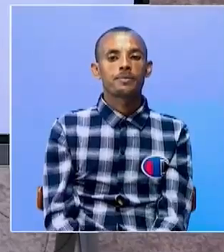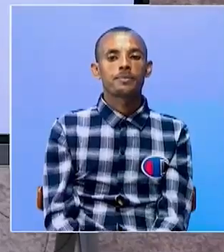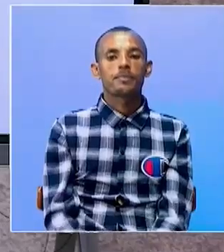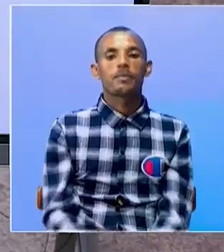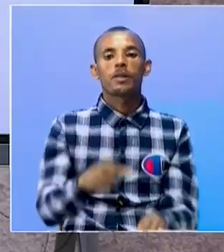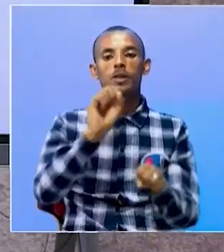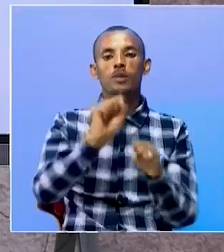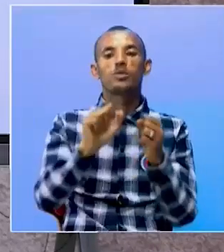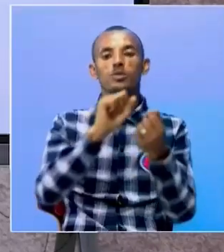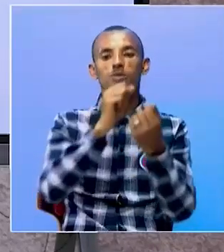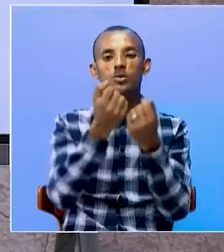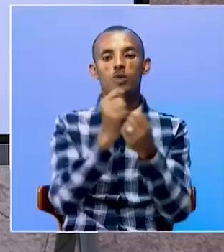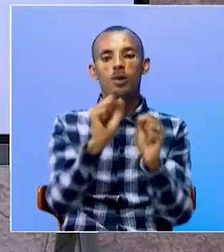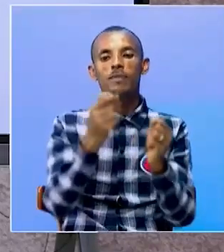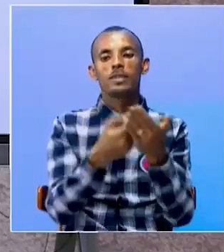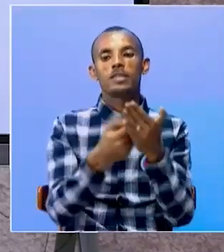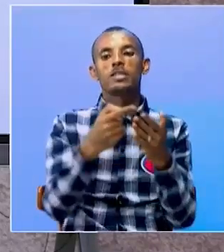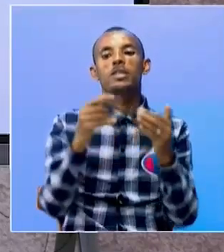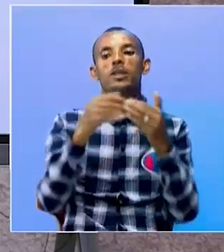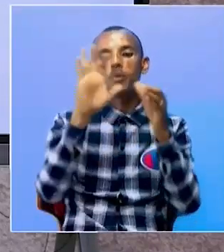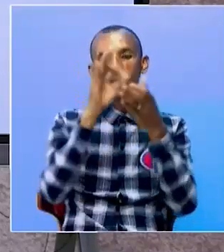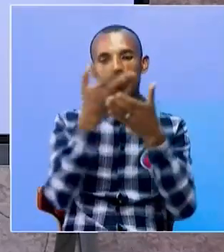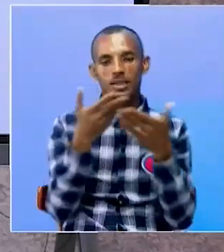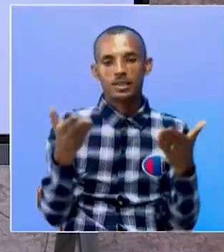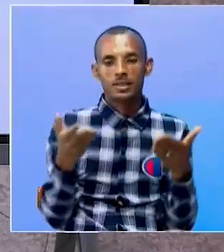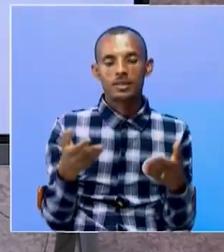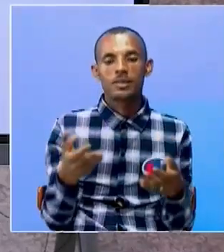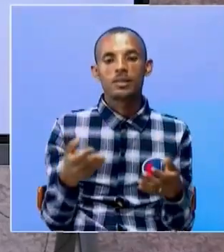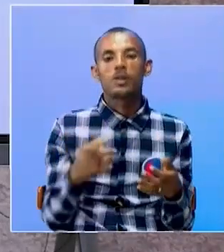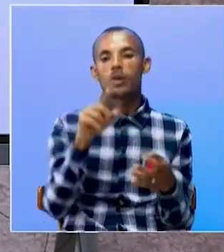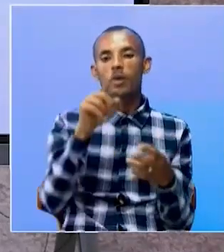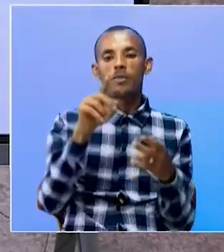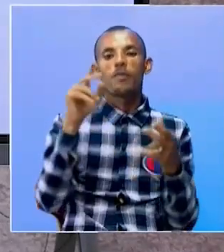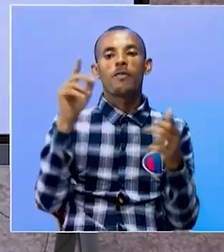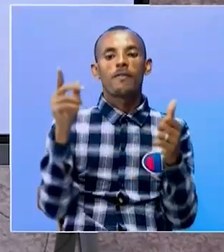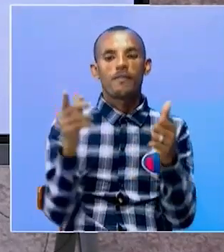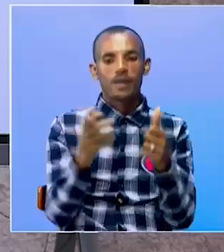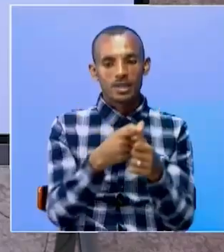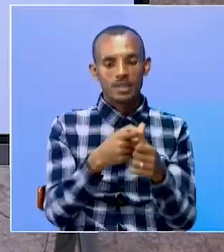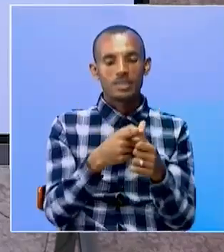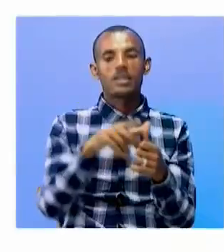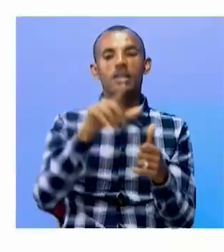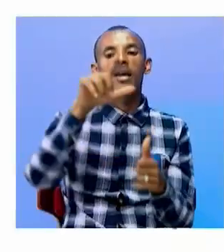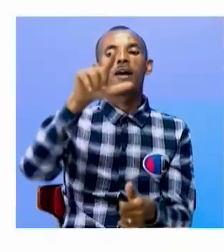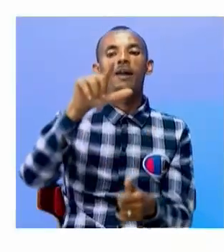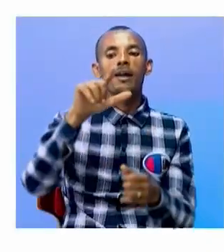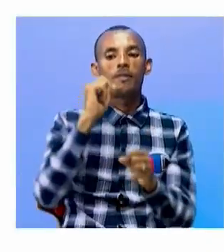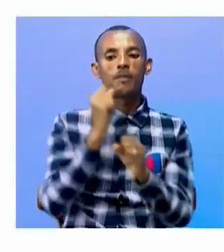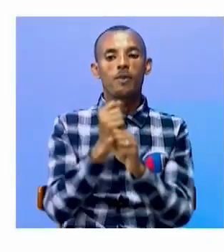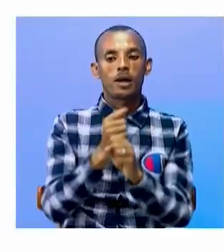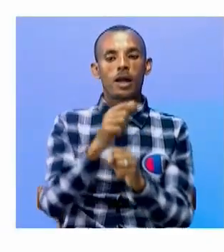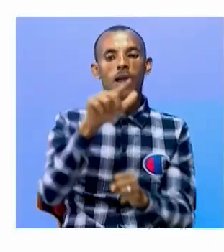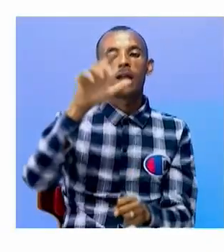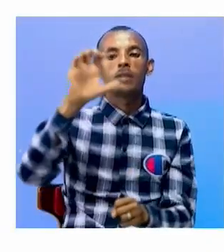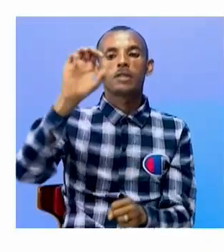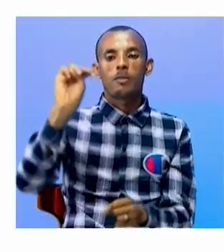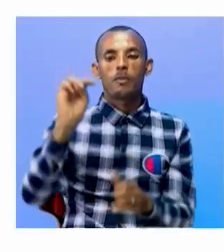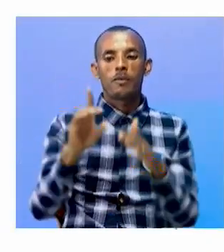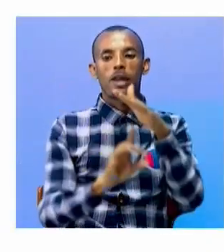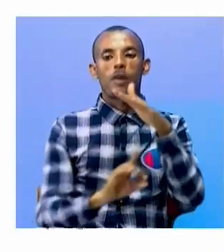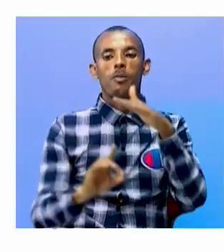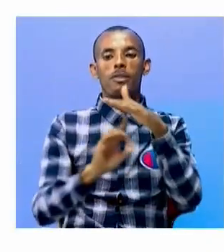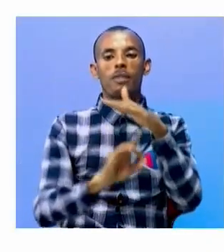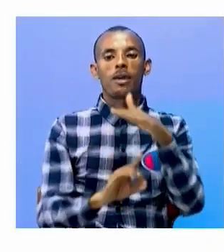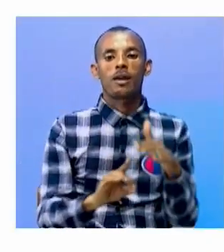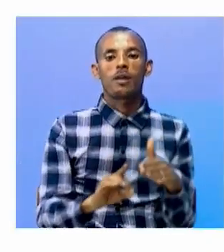So, to solve such equation, you have to first find the LCM of the denominator. Here 1